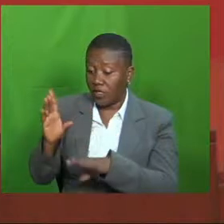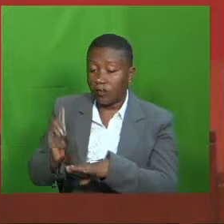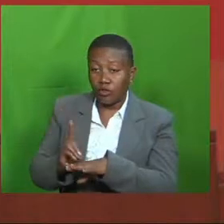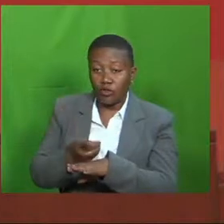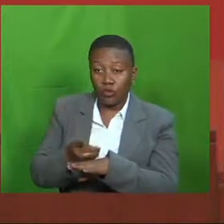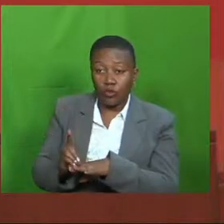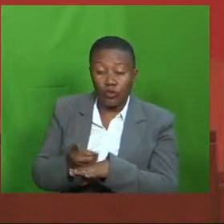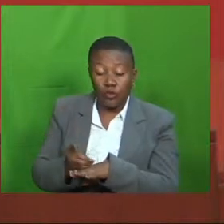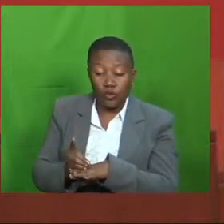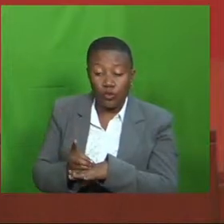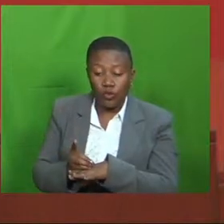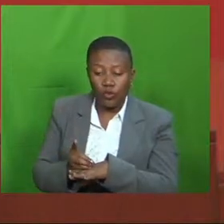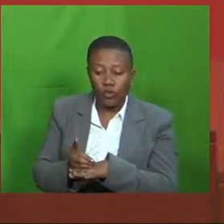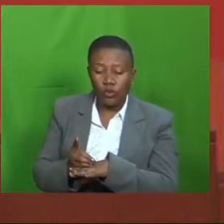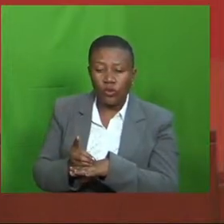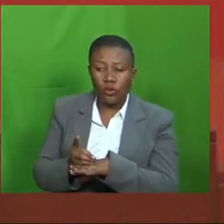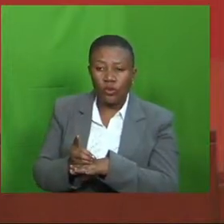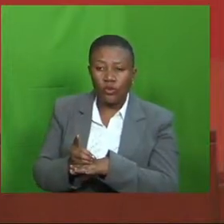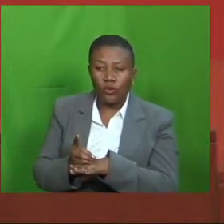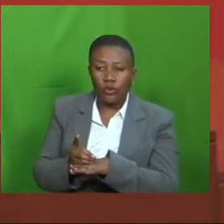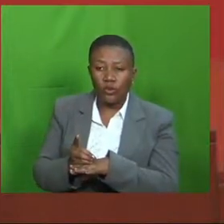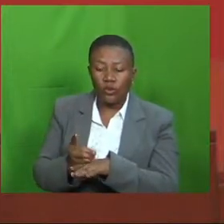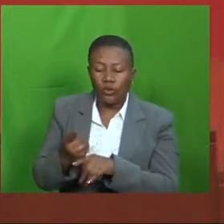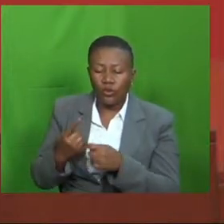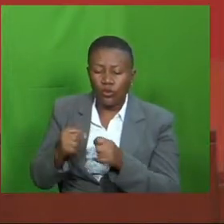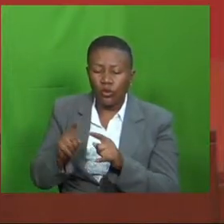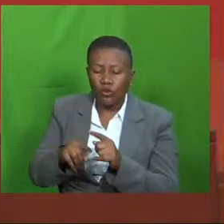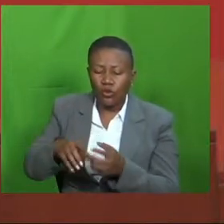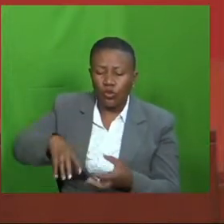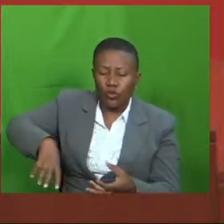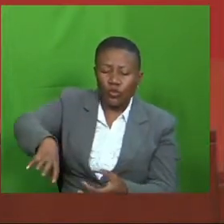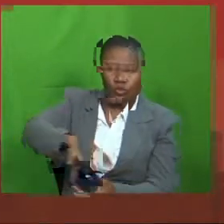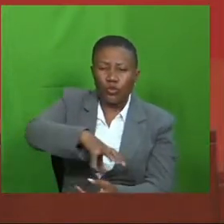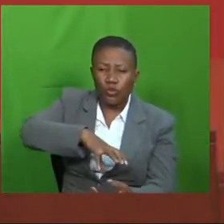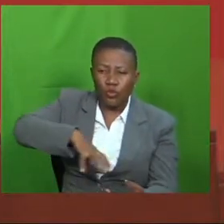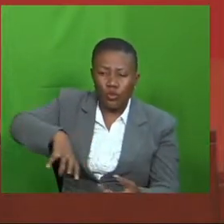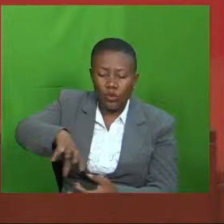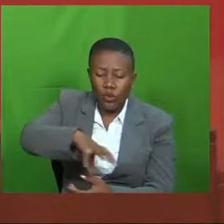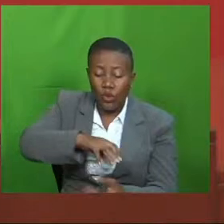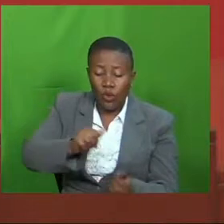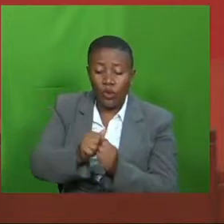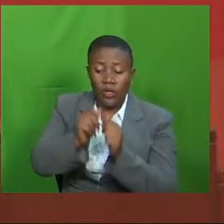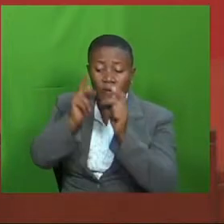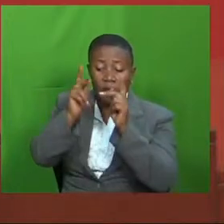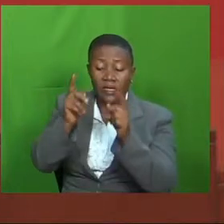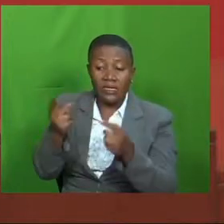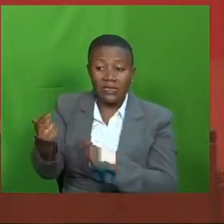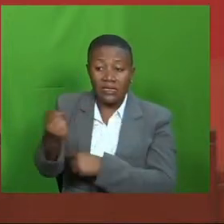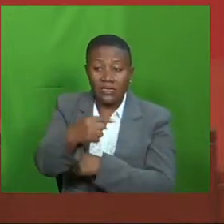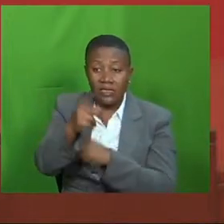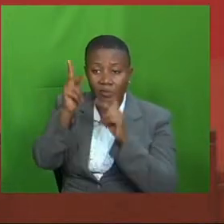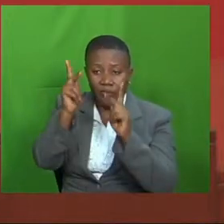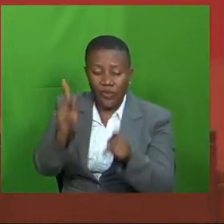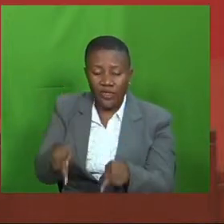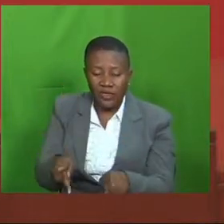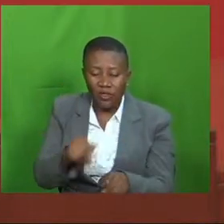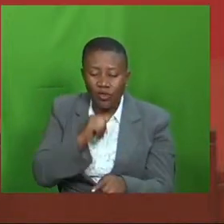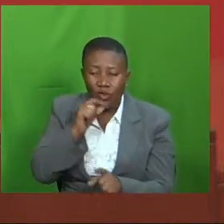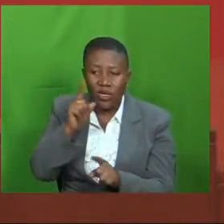in trying to compute the days that a member absents himself is not final.